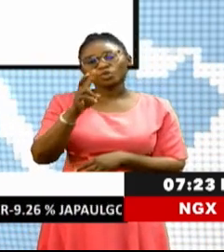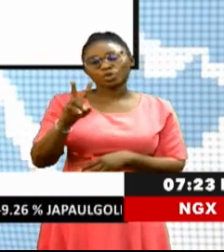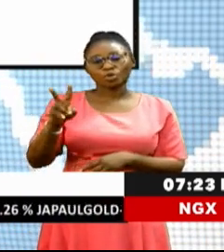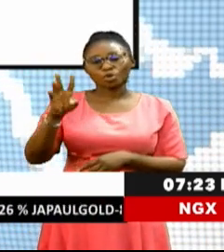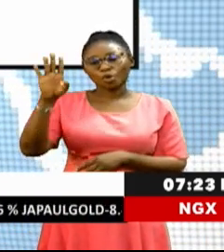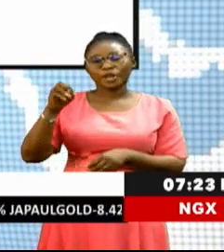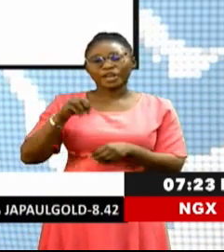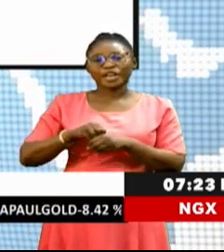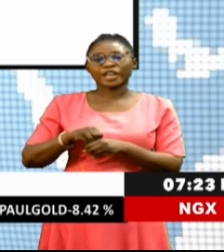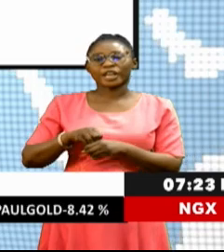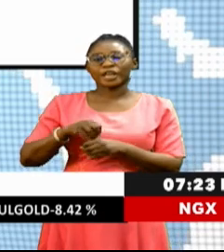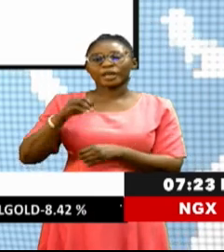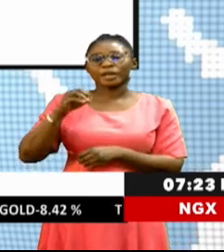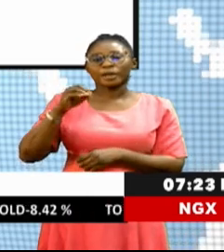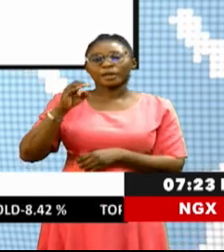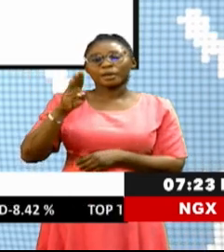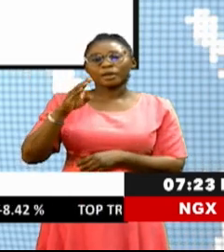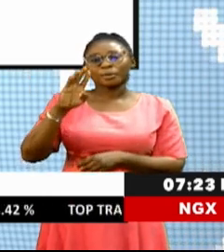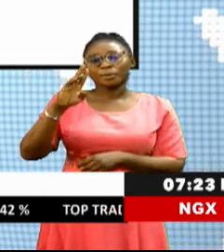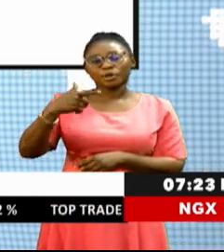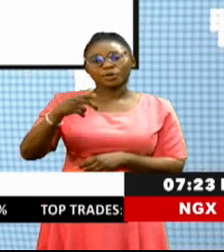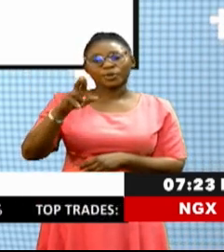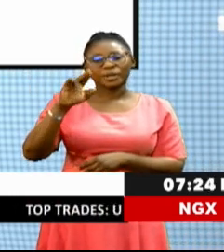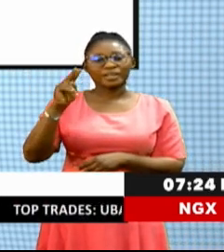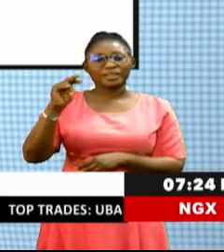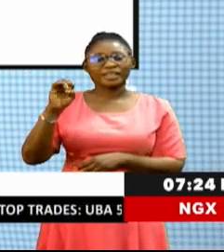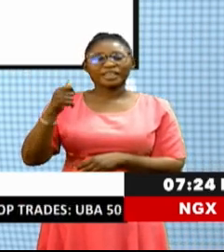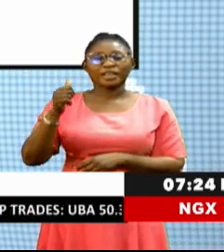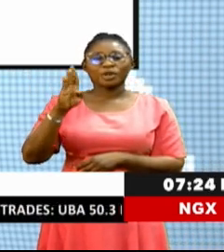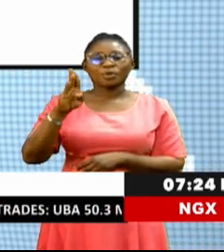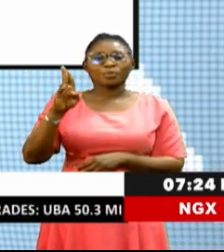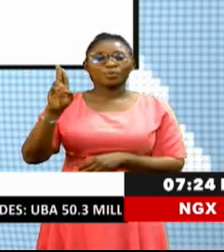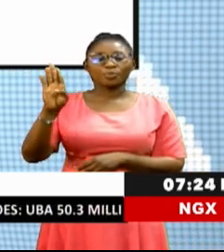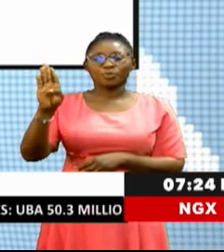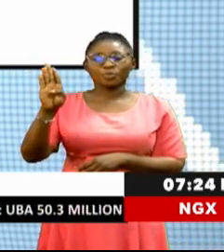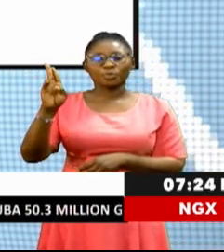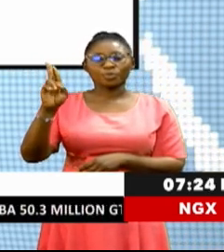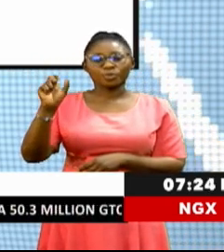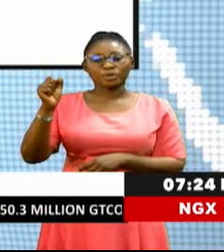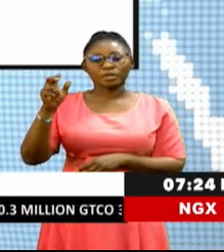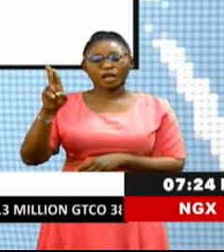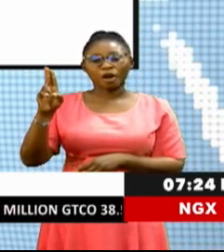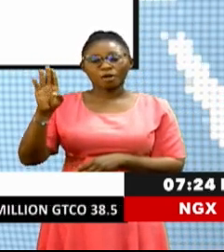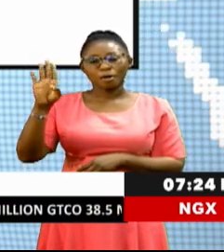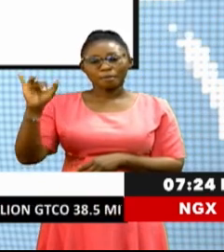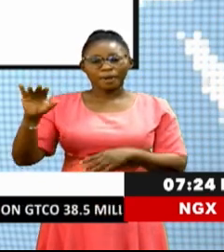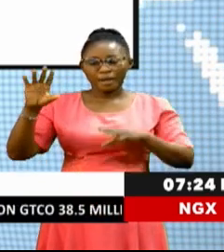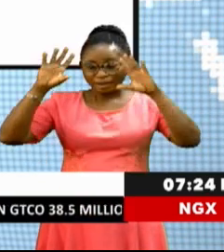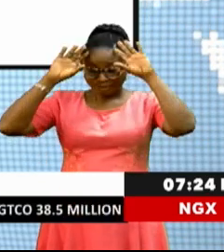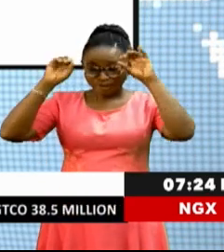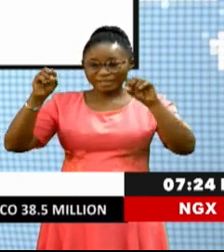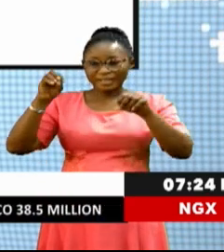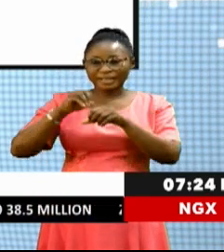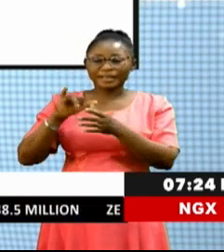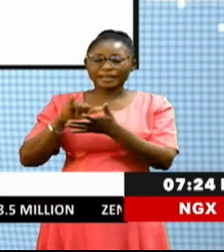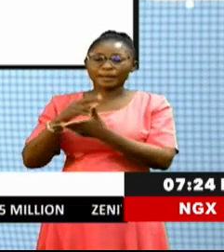president of the Conference of Heads of State and Government of the Community, President Umaru Sissoko Embalo,